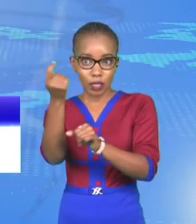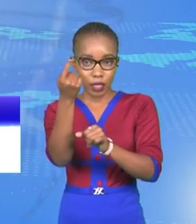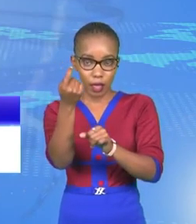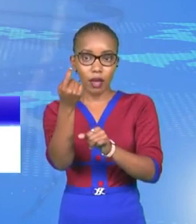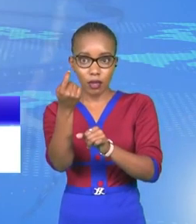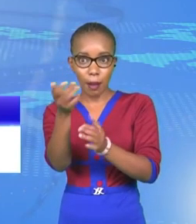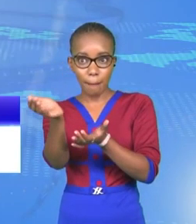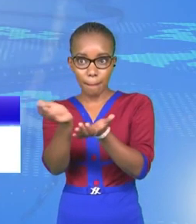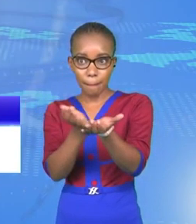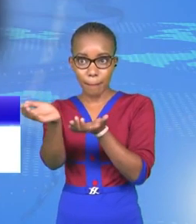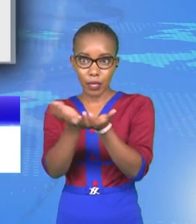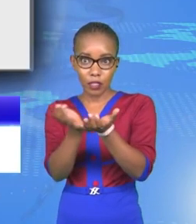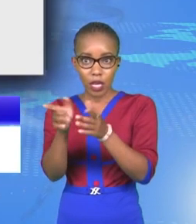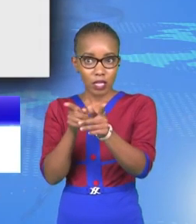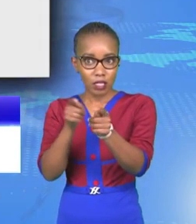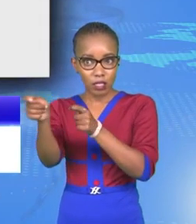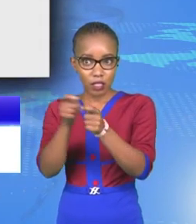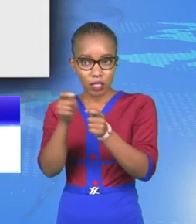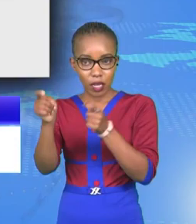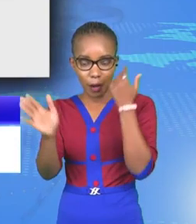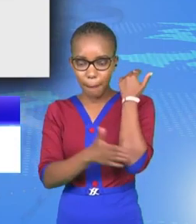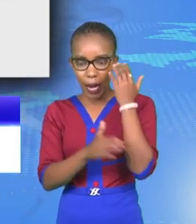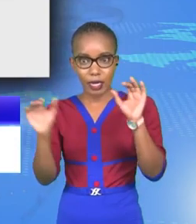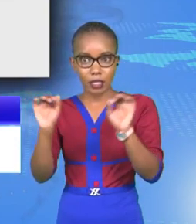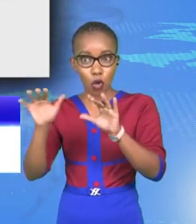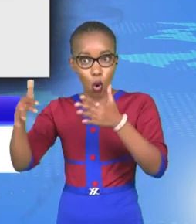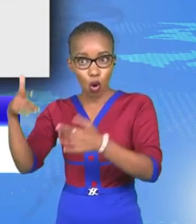industry against unfair trade practices or competition,